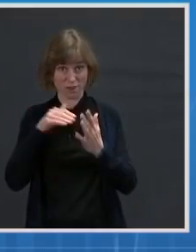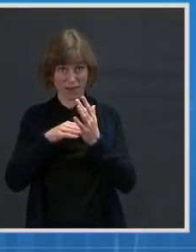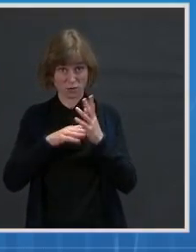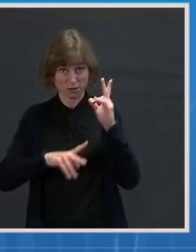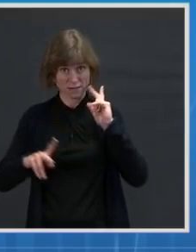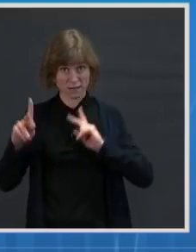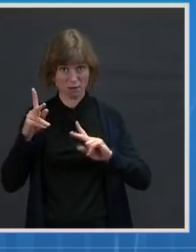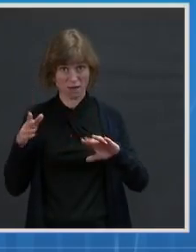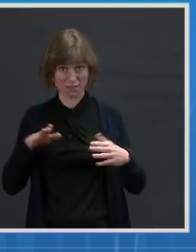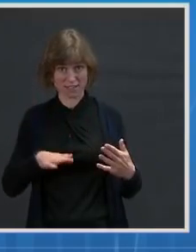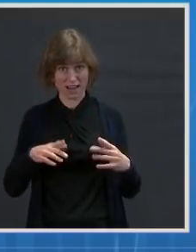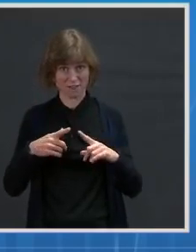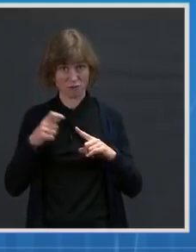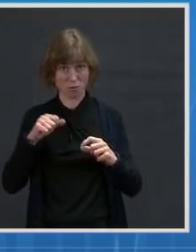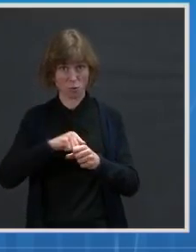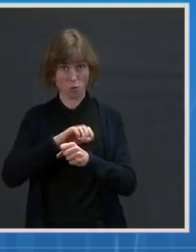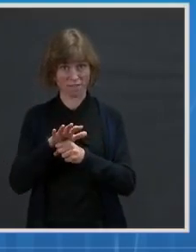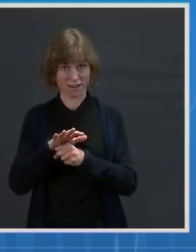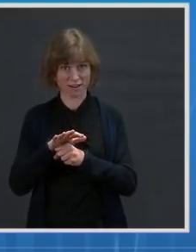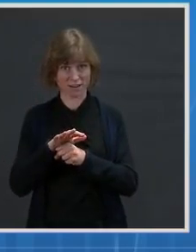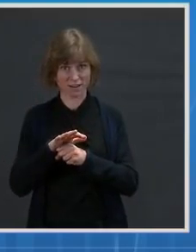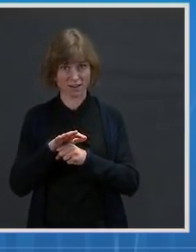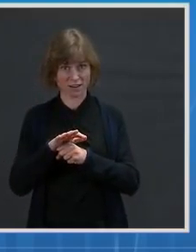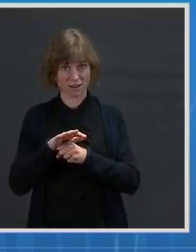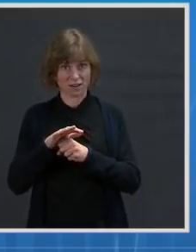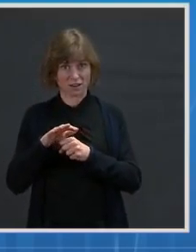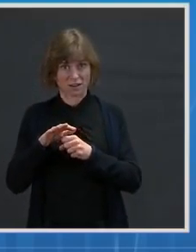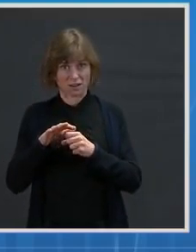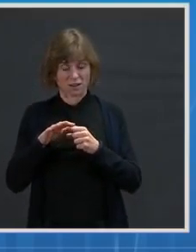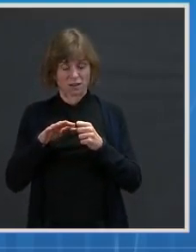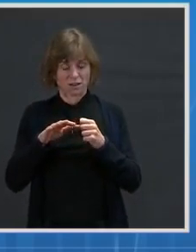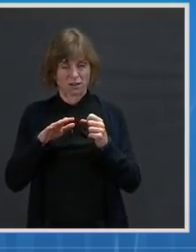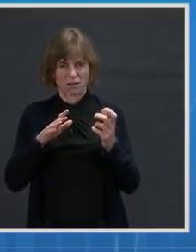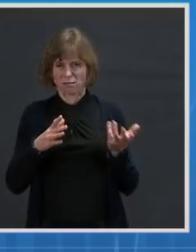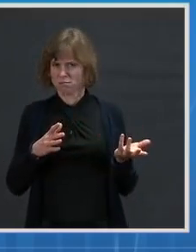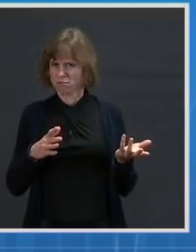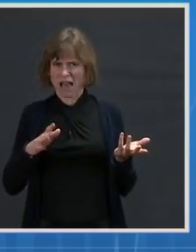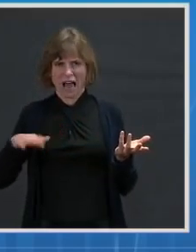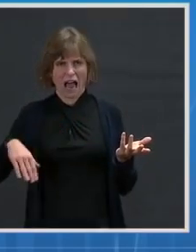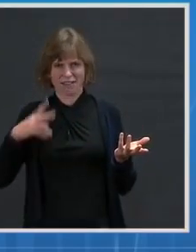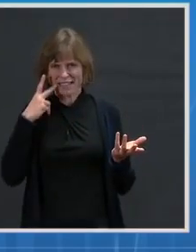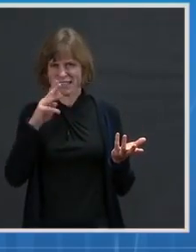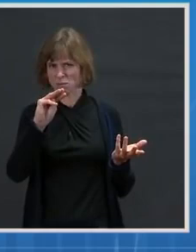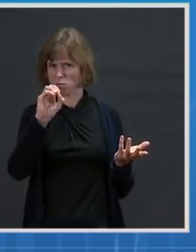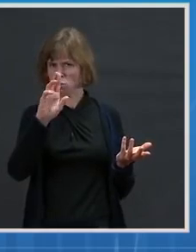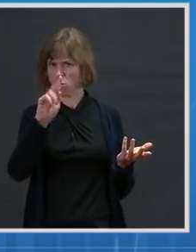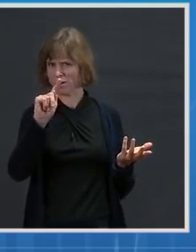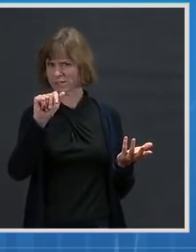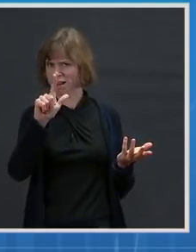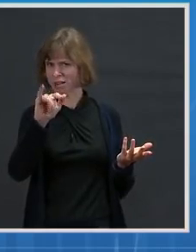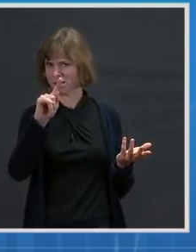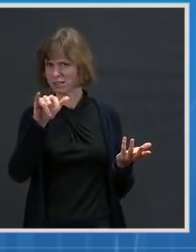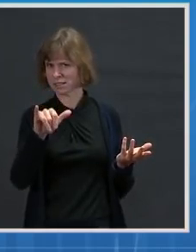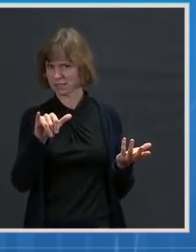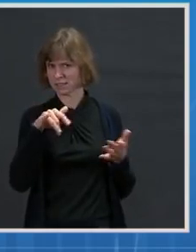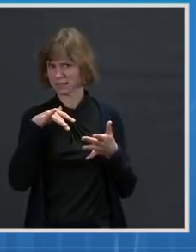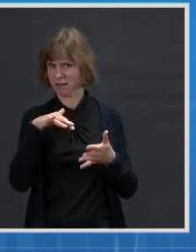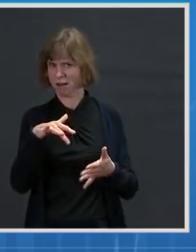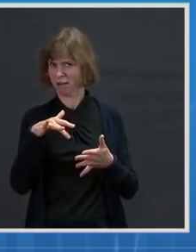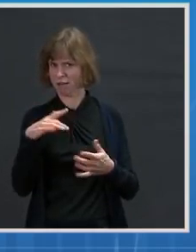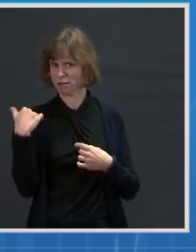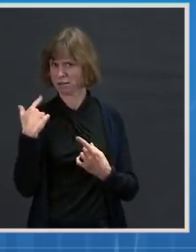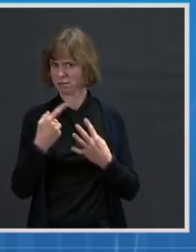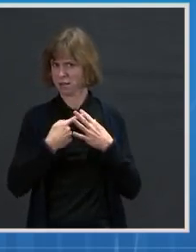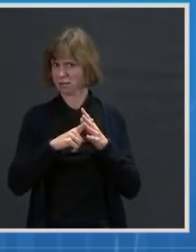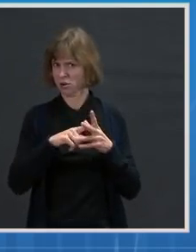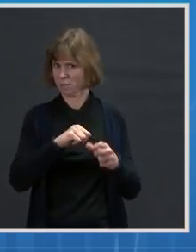died as a result of COVID-19 in this country. And I also haven't seen a mortality study done yet since the pandemic